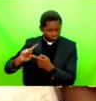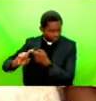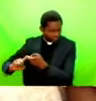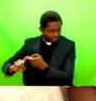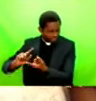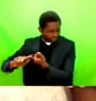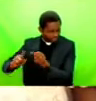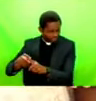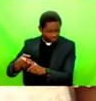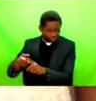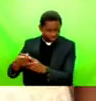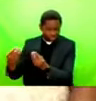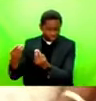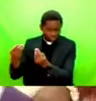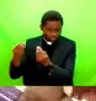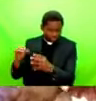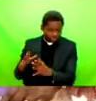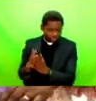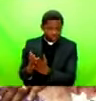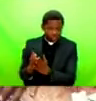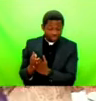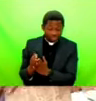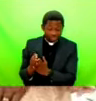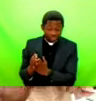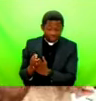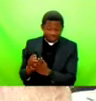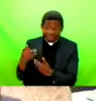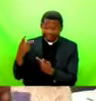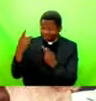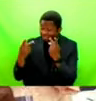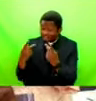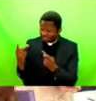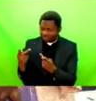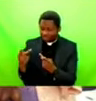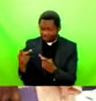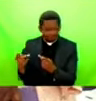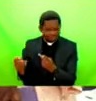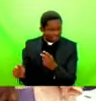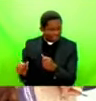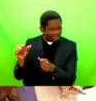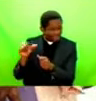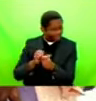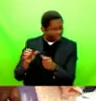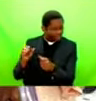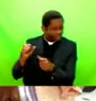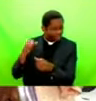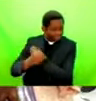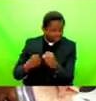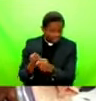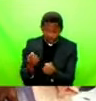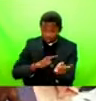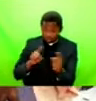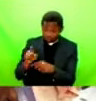father. He visited me almost every year when I was in Kumasi PIWC. He inspired in